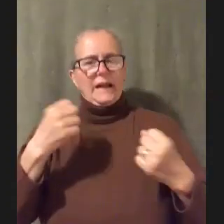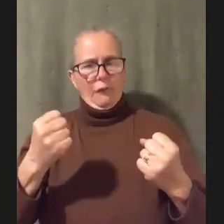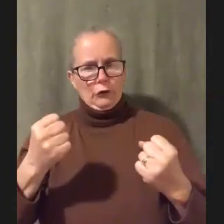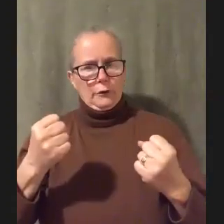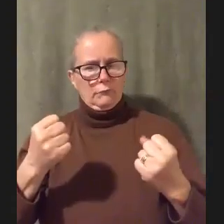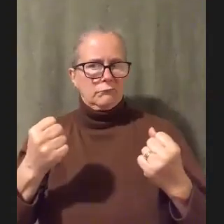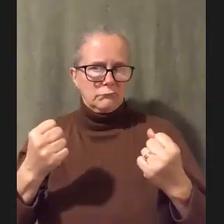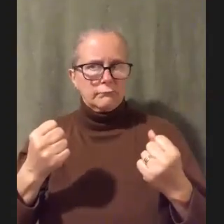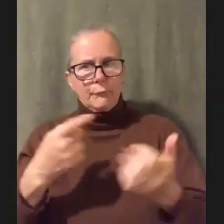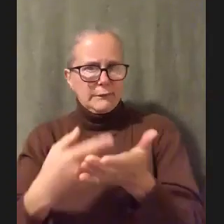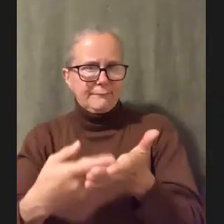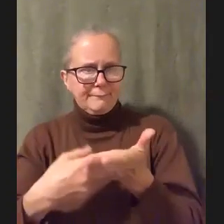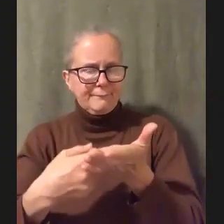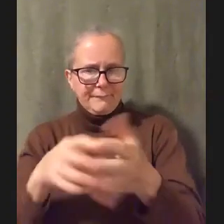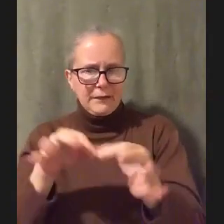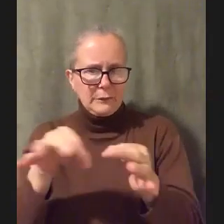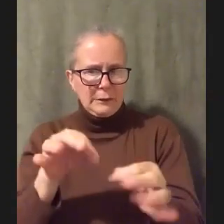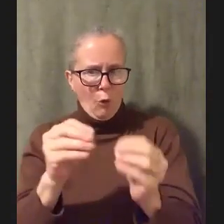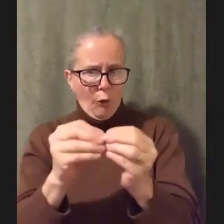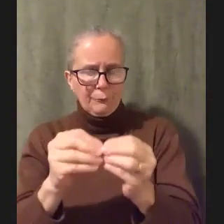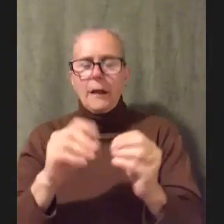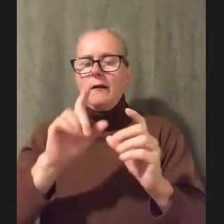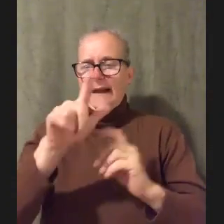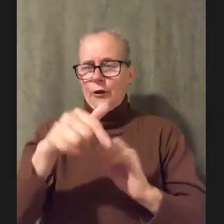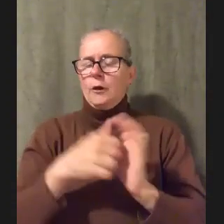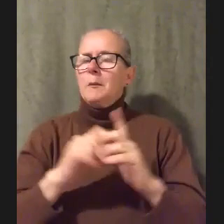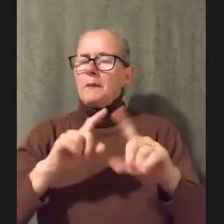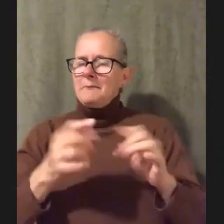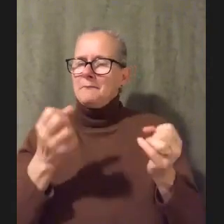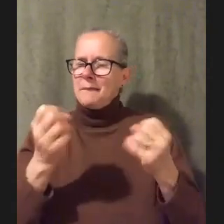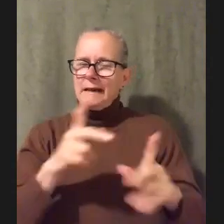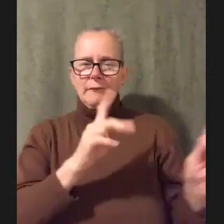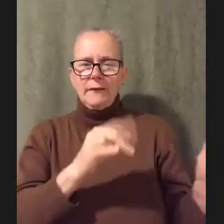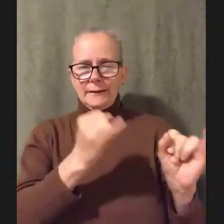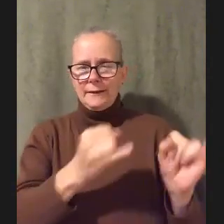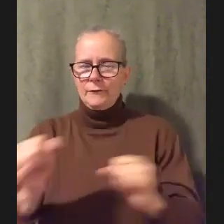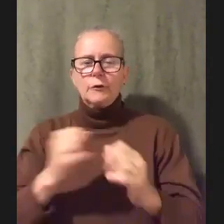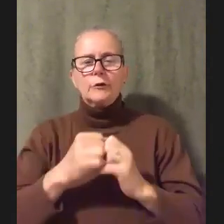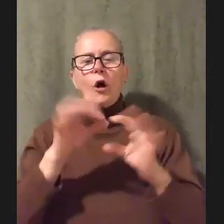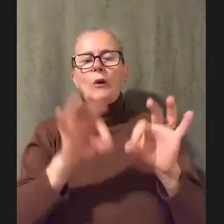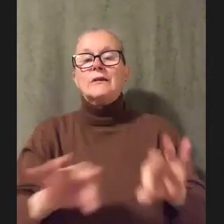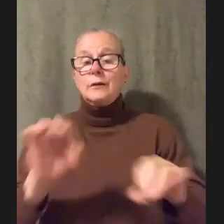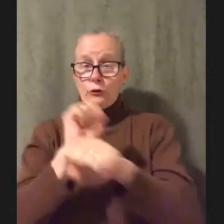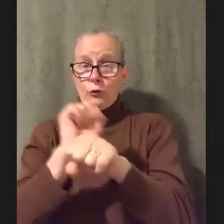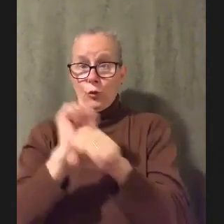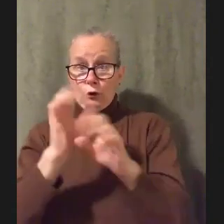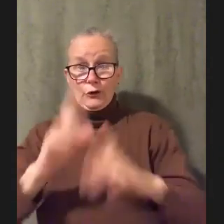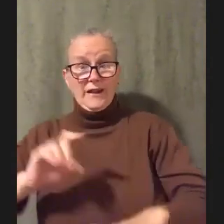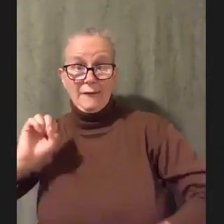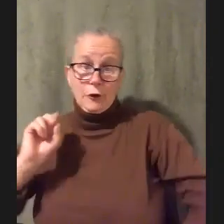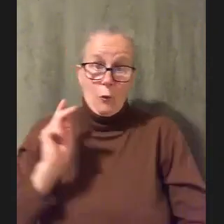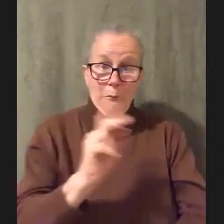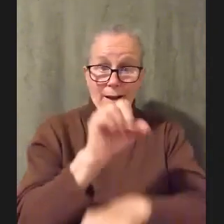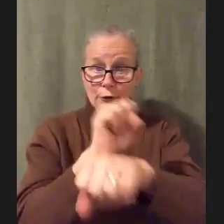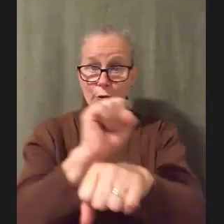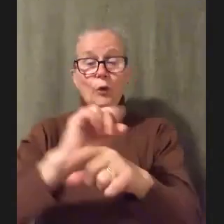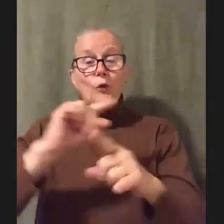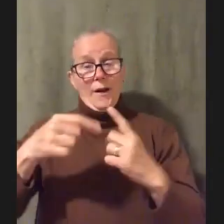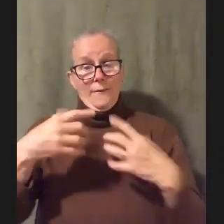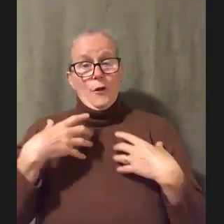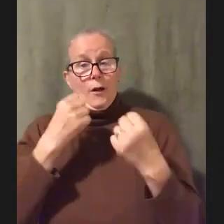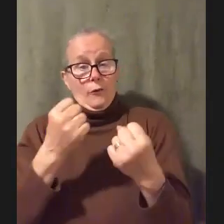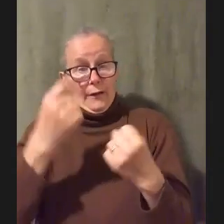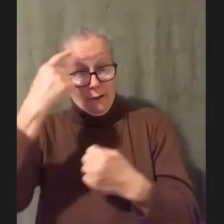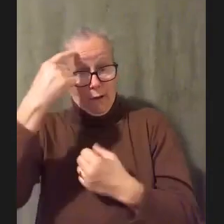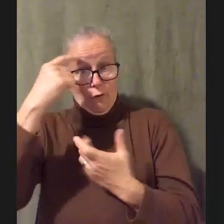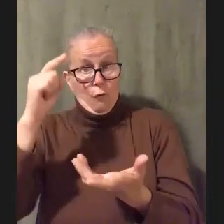just a moment. But again, many of these individuals are essential workers who need to get back to work once they're healthy, both for their